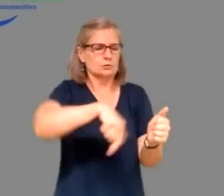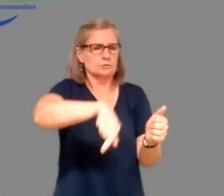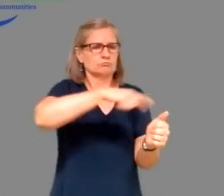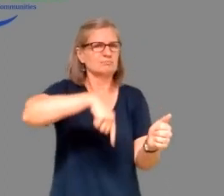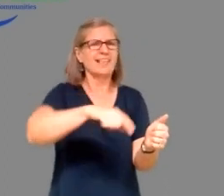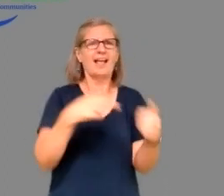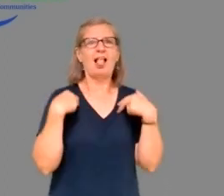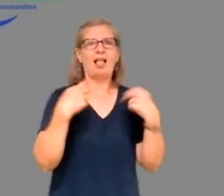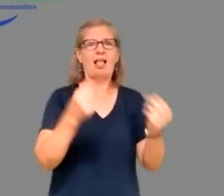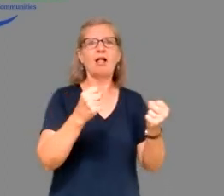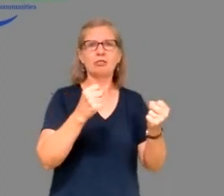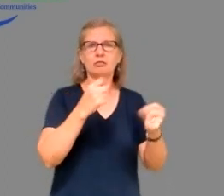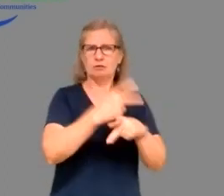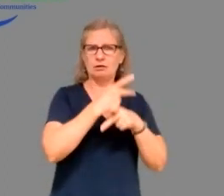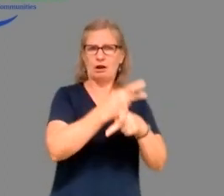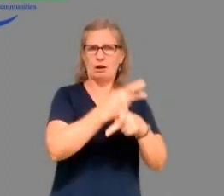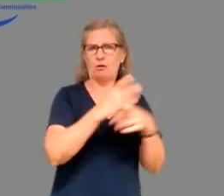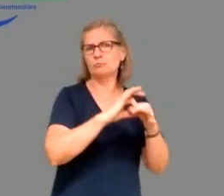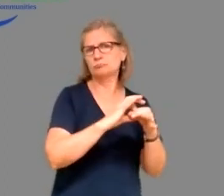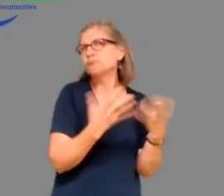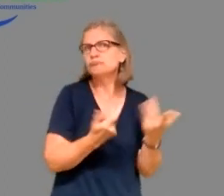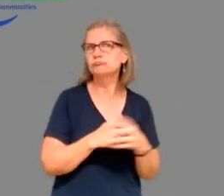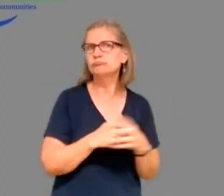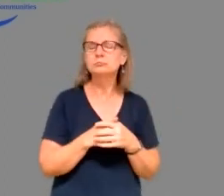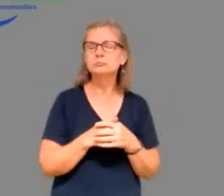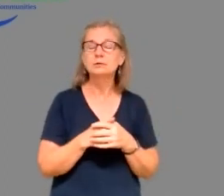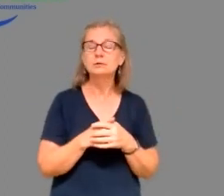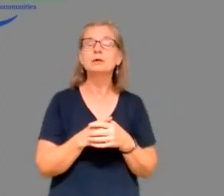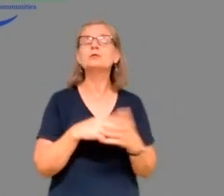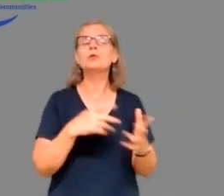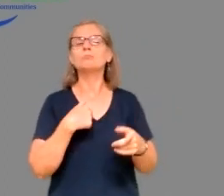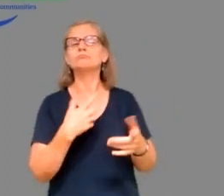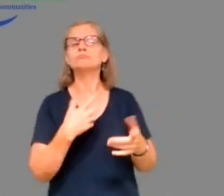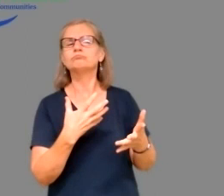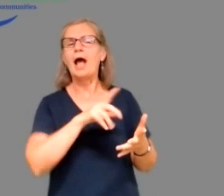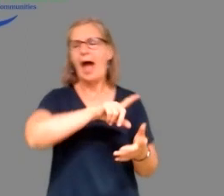And I mean, would it be safe to say, you can correct me if I'm wrong,